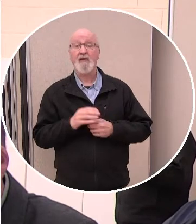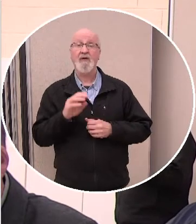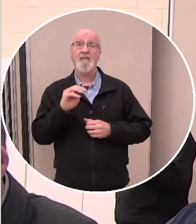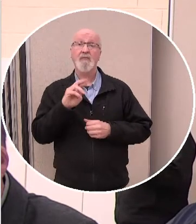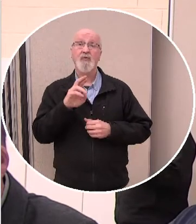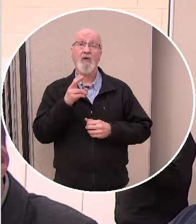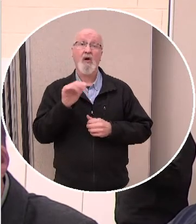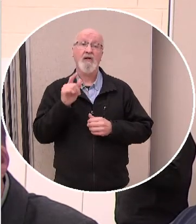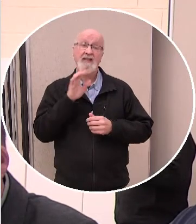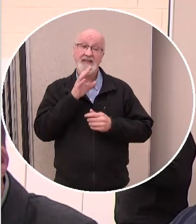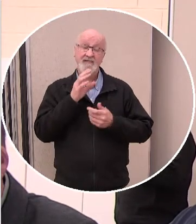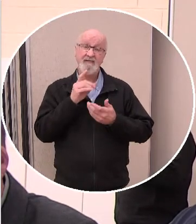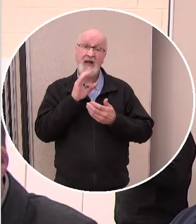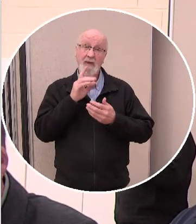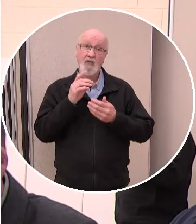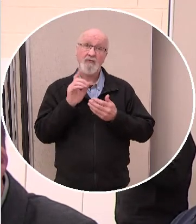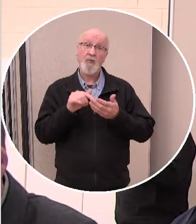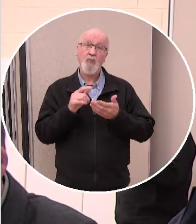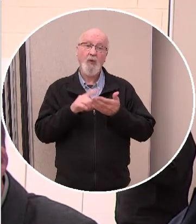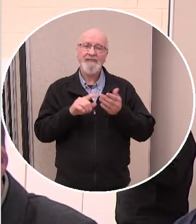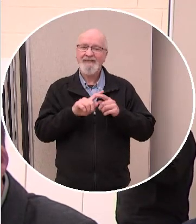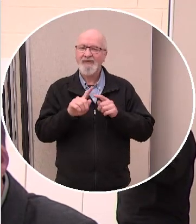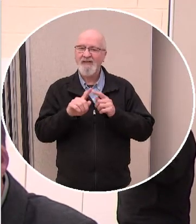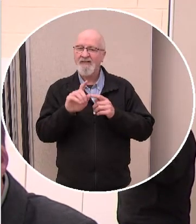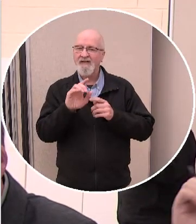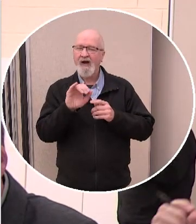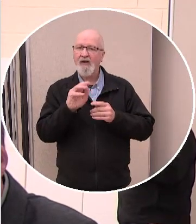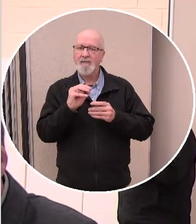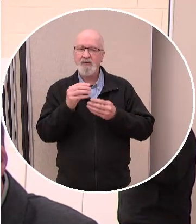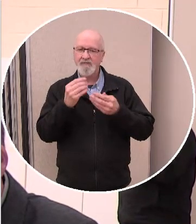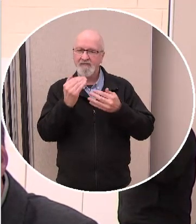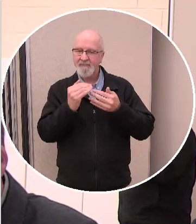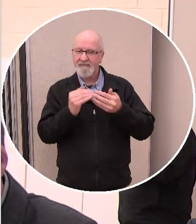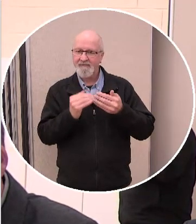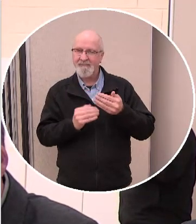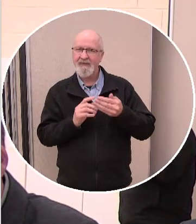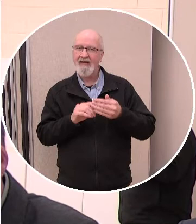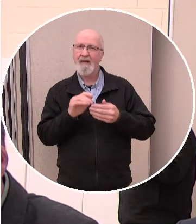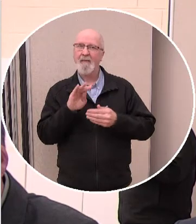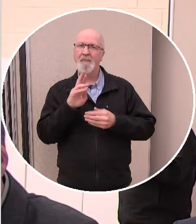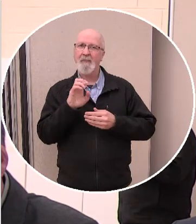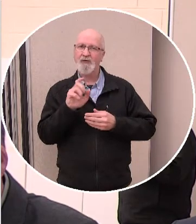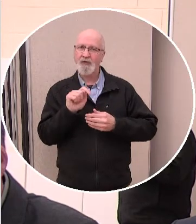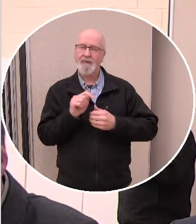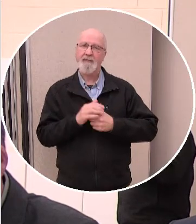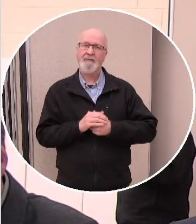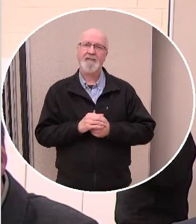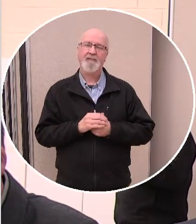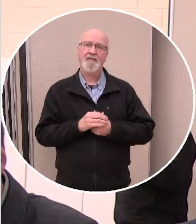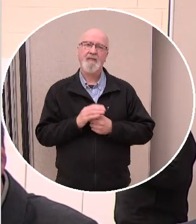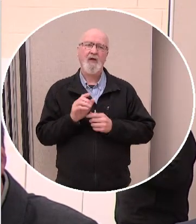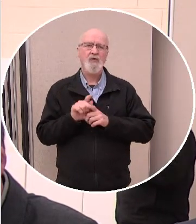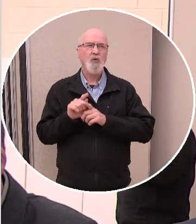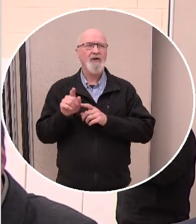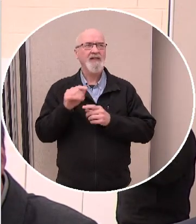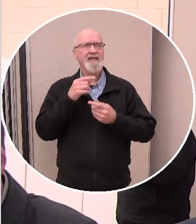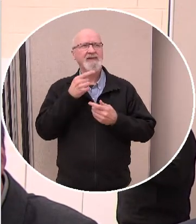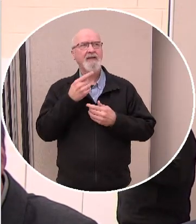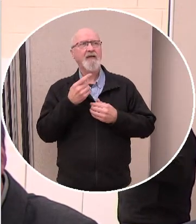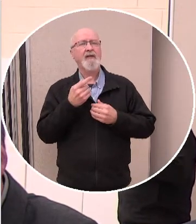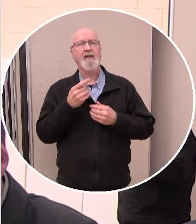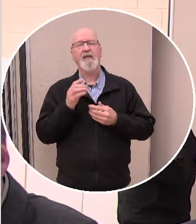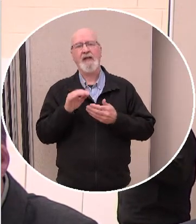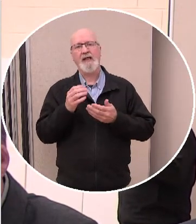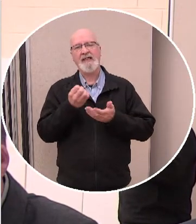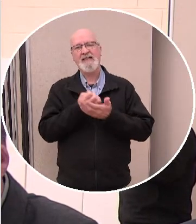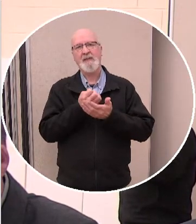material items that gave rise to the variances in the grant budgets year over year. And he also noted that